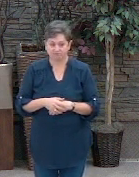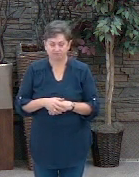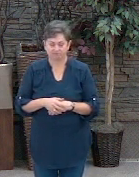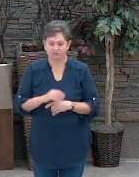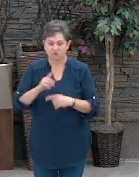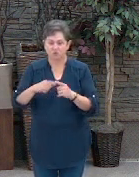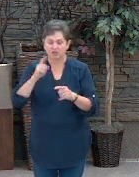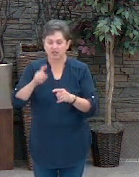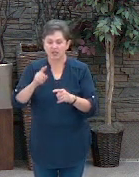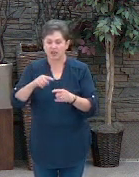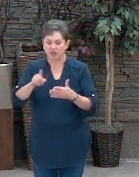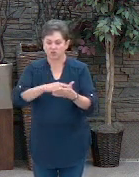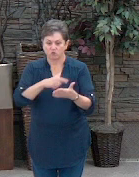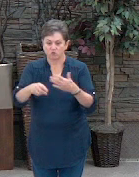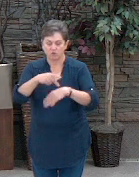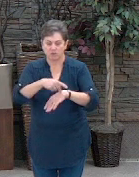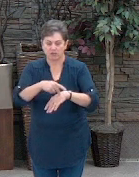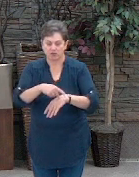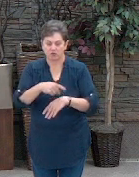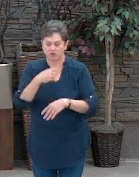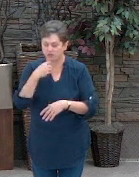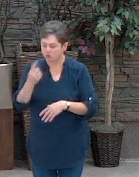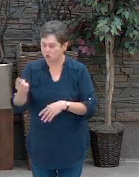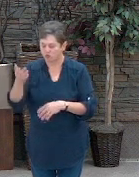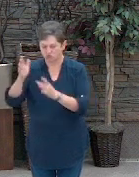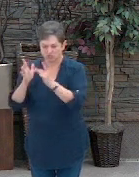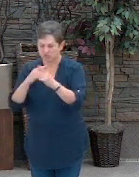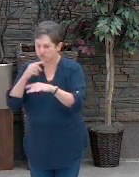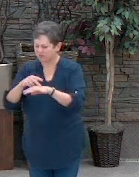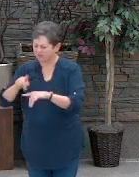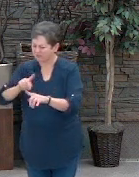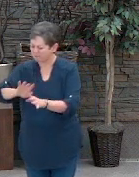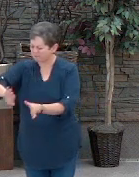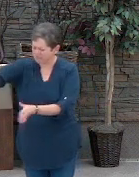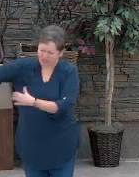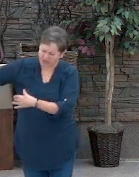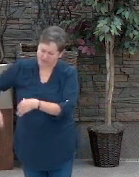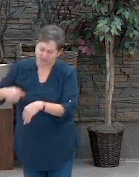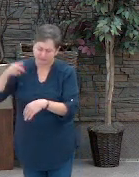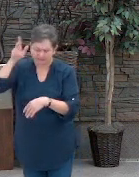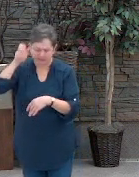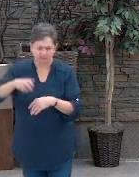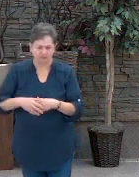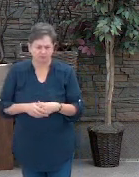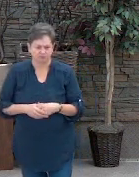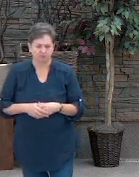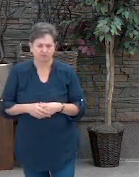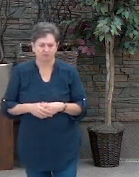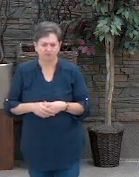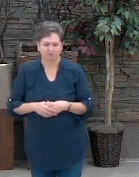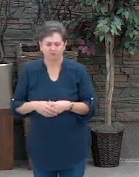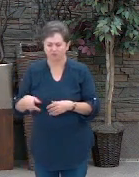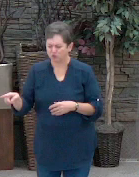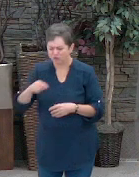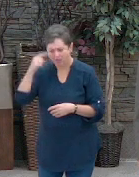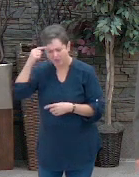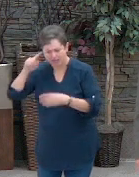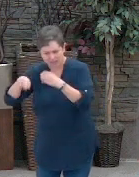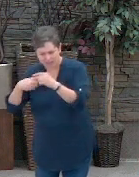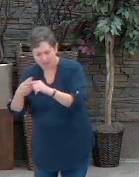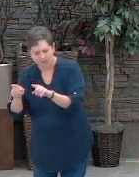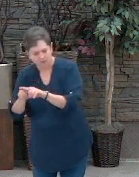When he had to rebuke Peter, didn't he say, "Get behind me, Satan. You don't have in mind the things of